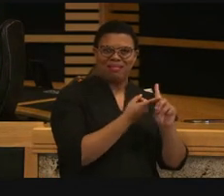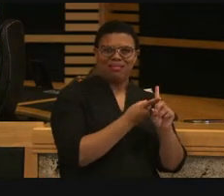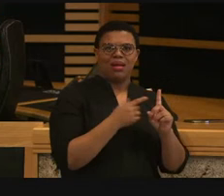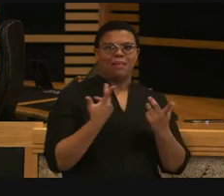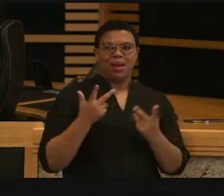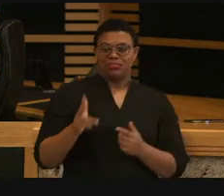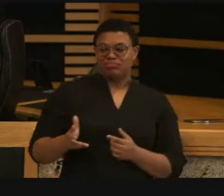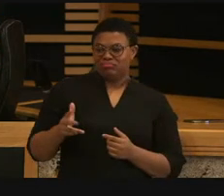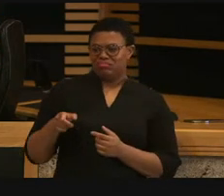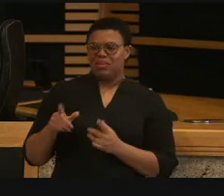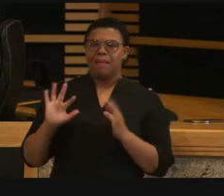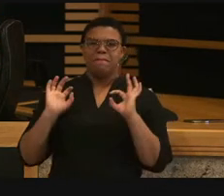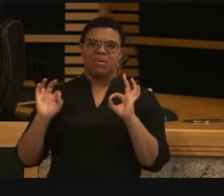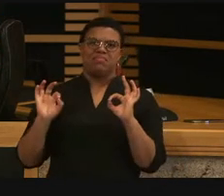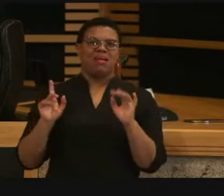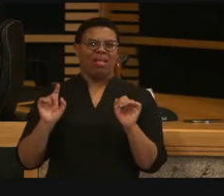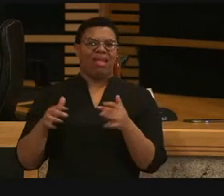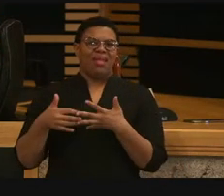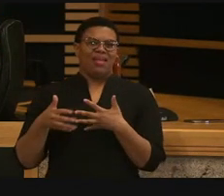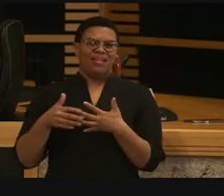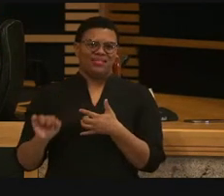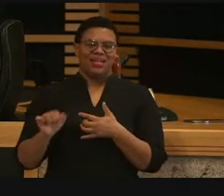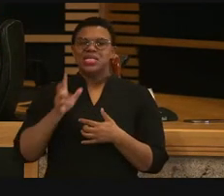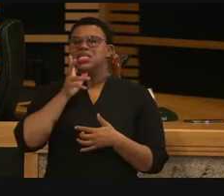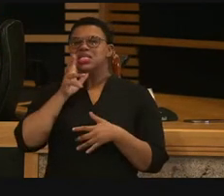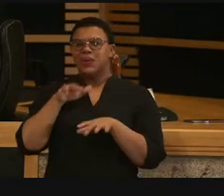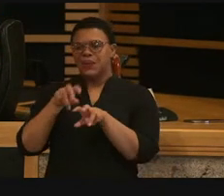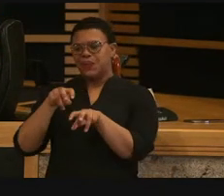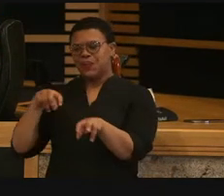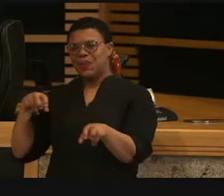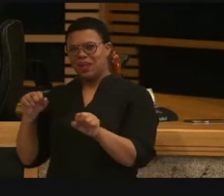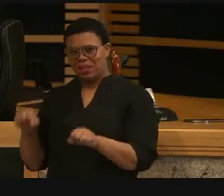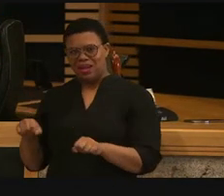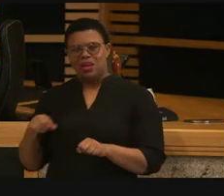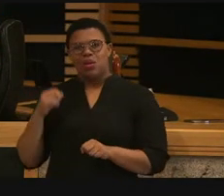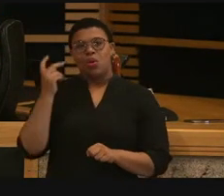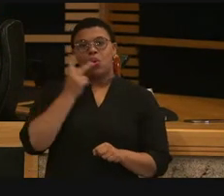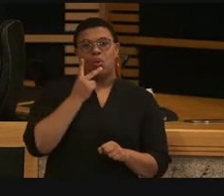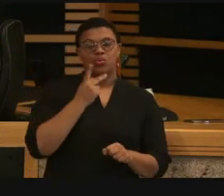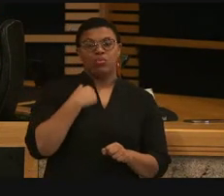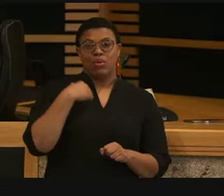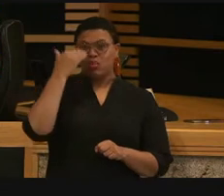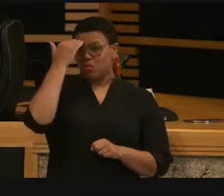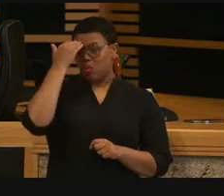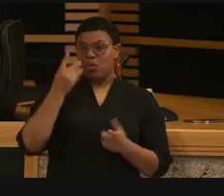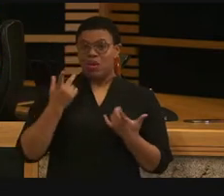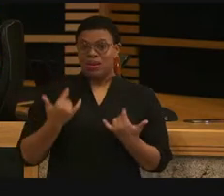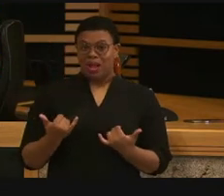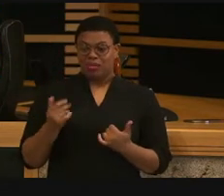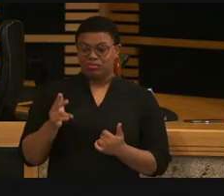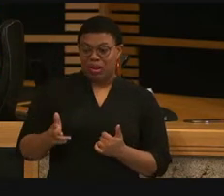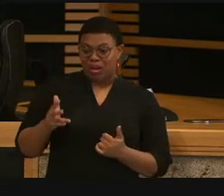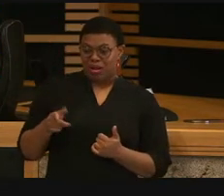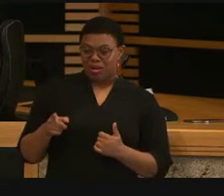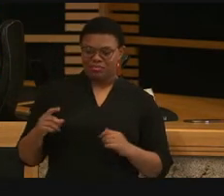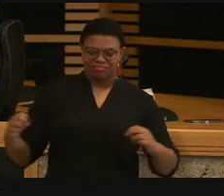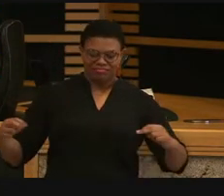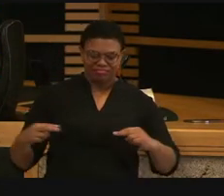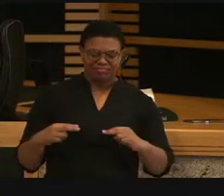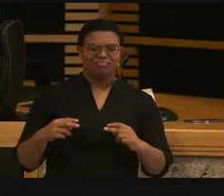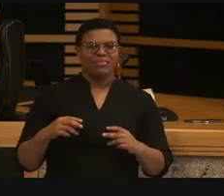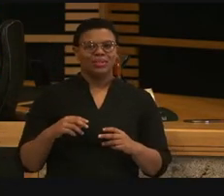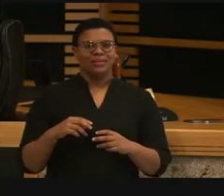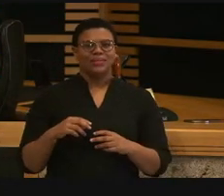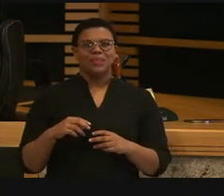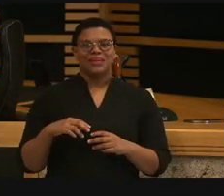well suited to handle. Regrettable acknowledges the state of existing railways infrastructure within the